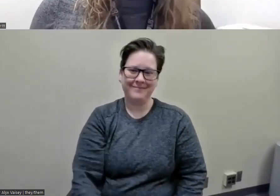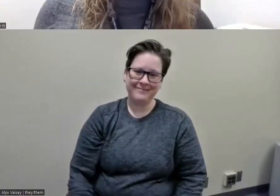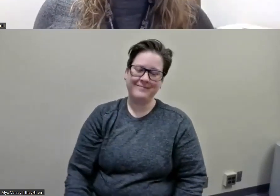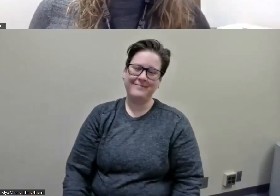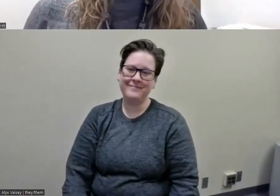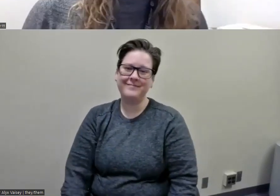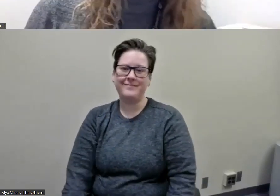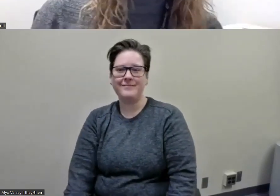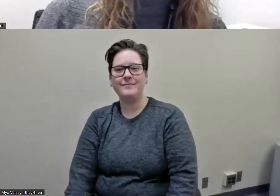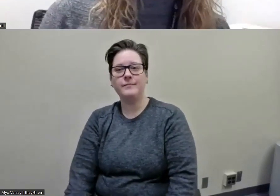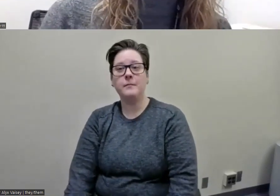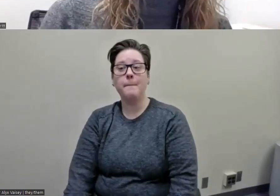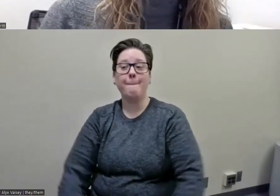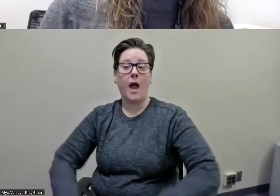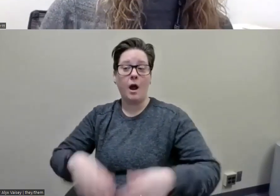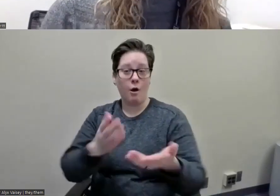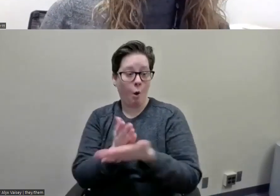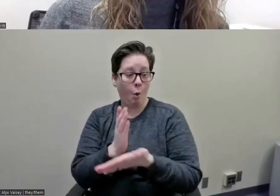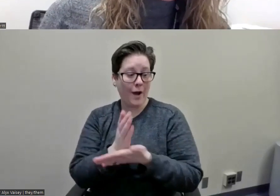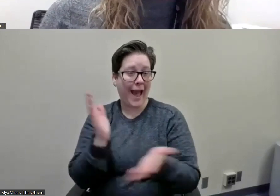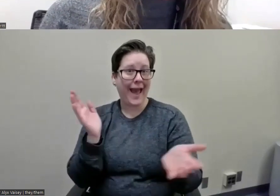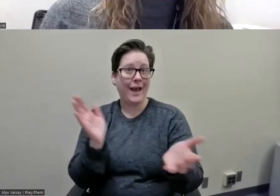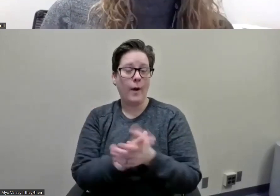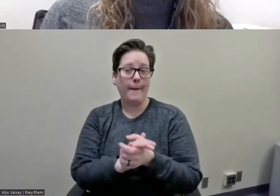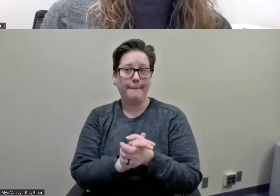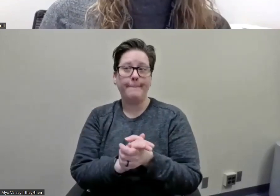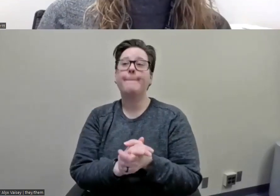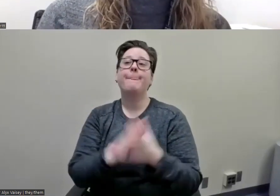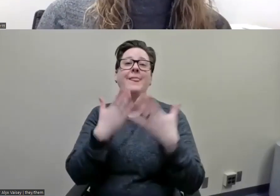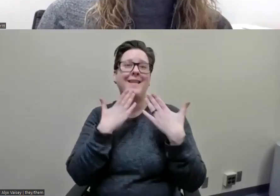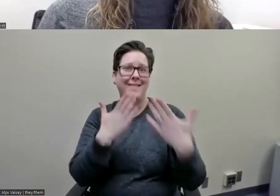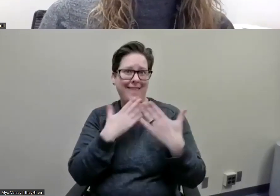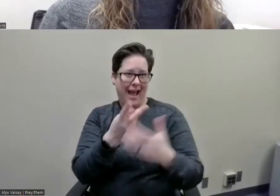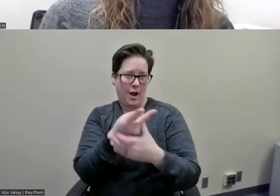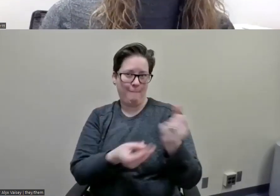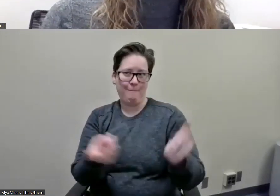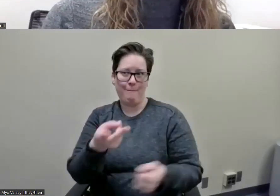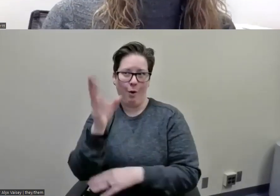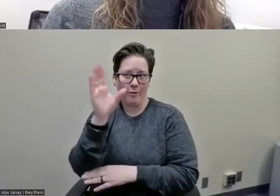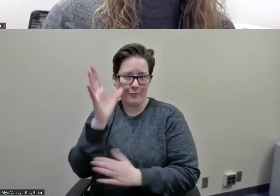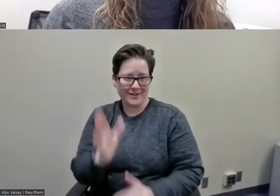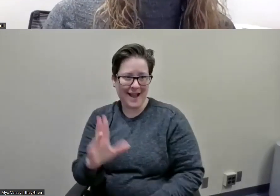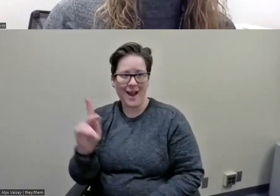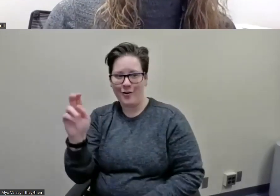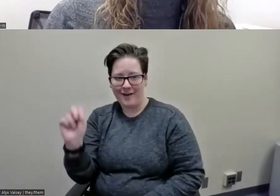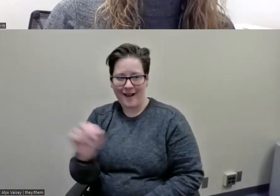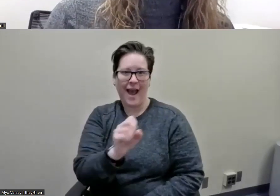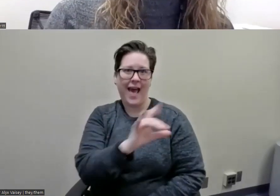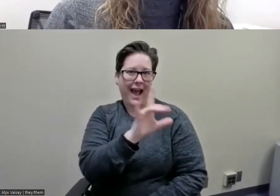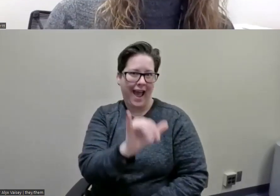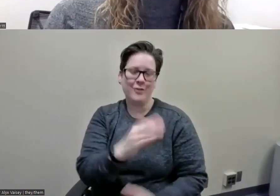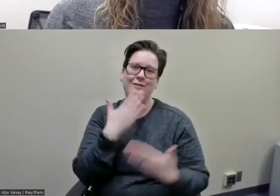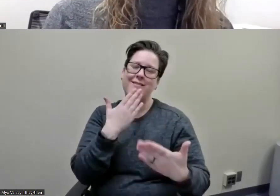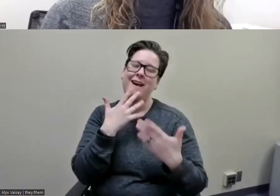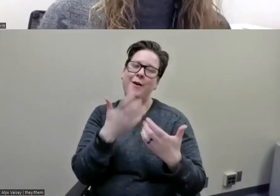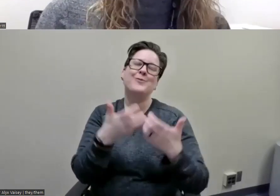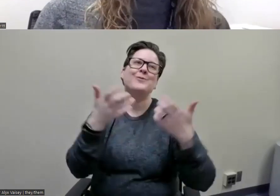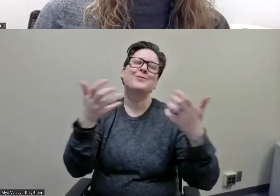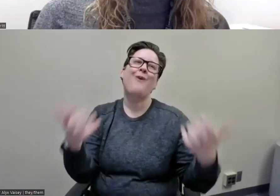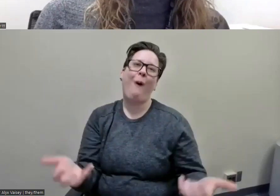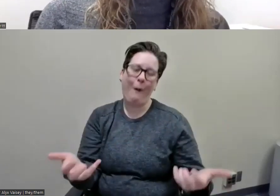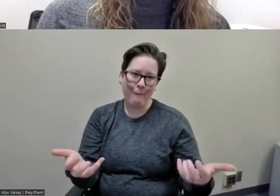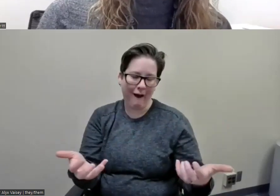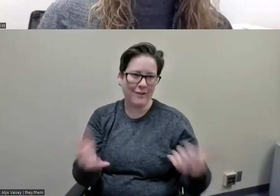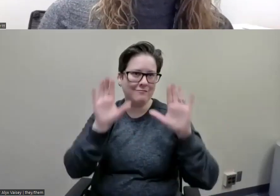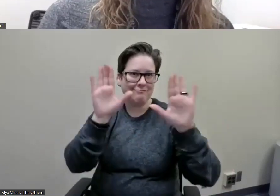All right. Well, I'd like to thank both our presenters, Ken and Ashley. Thank you so much for